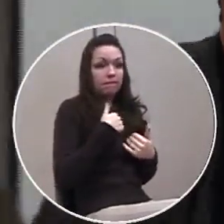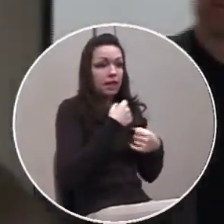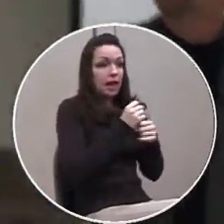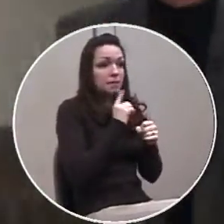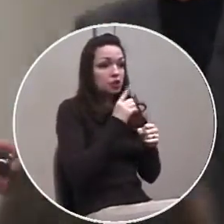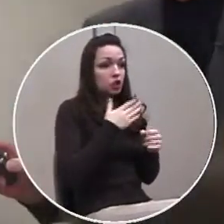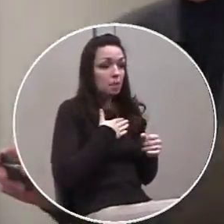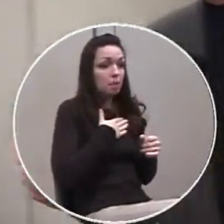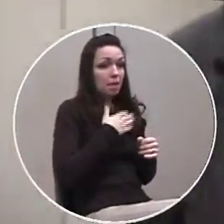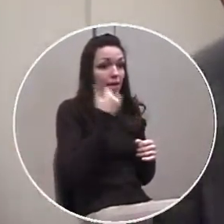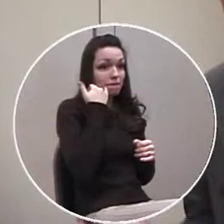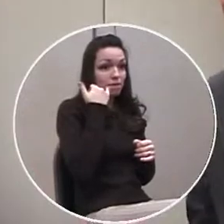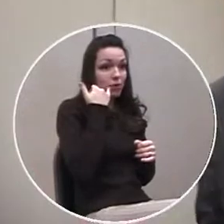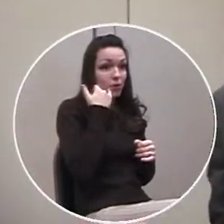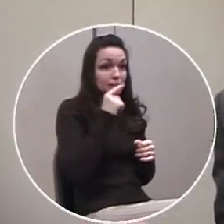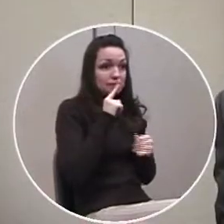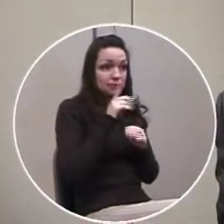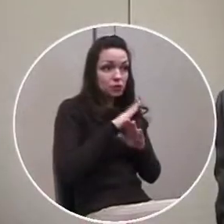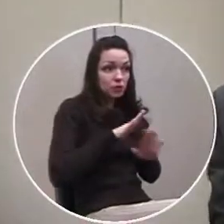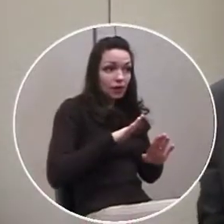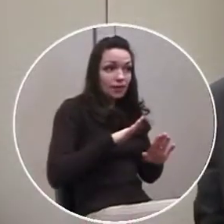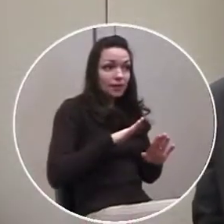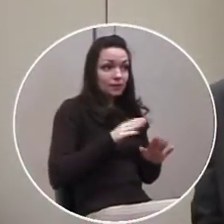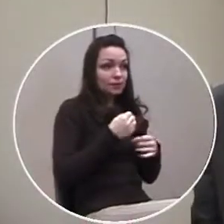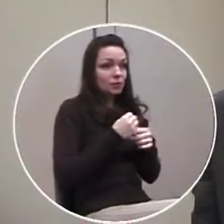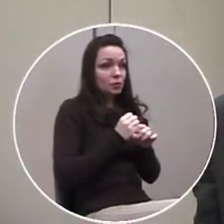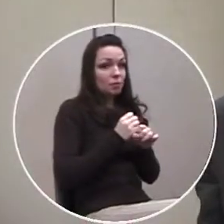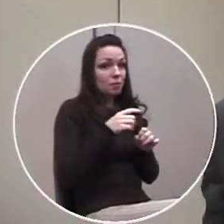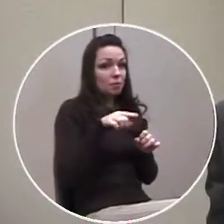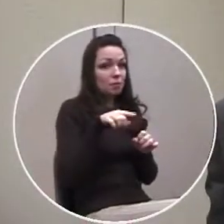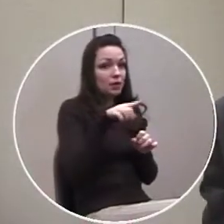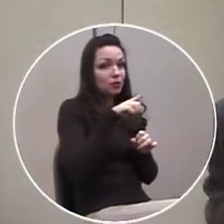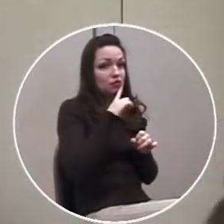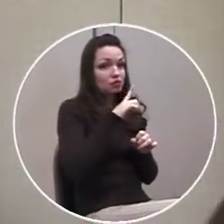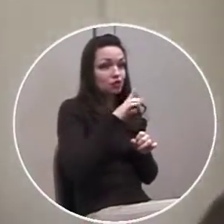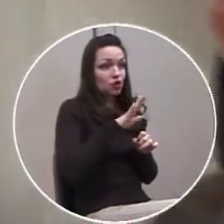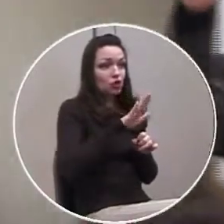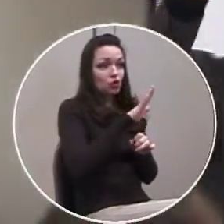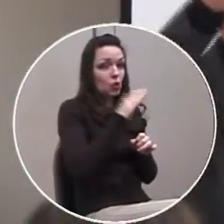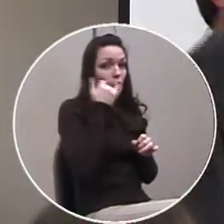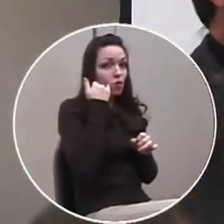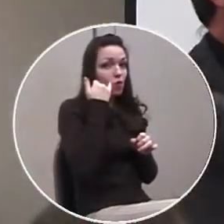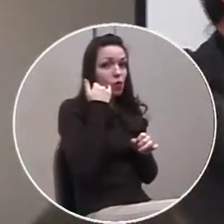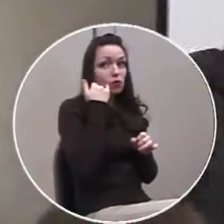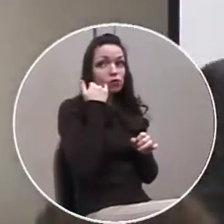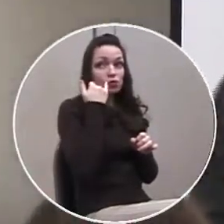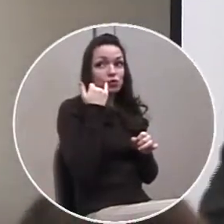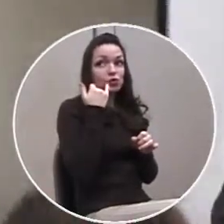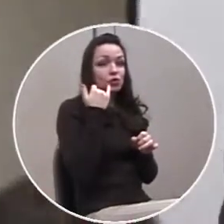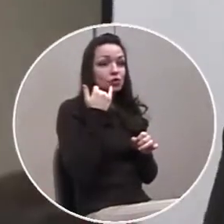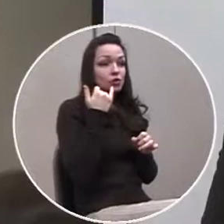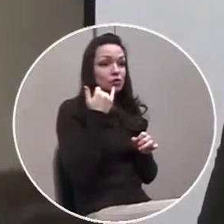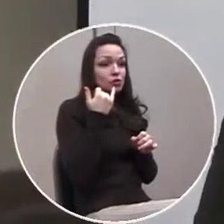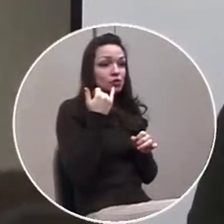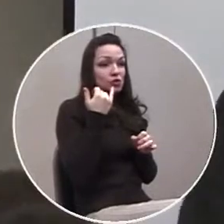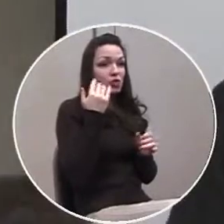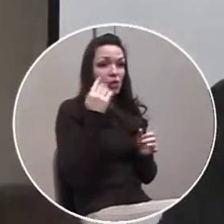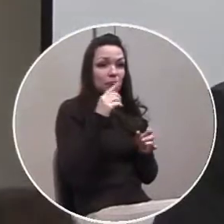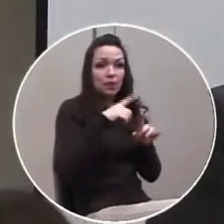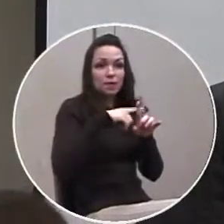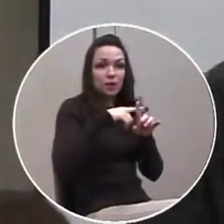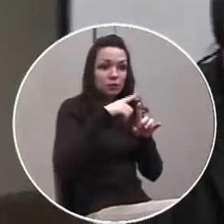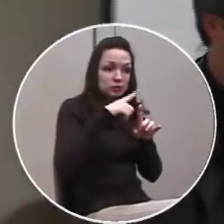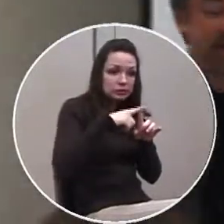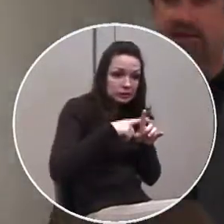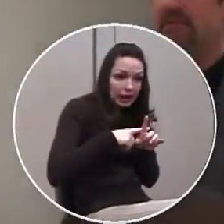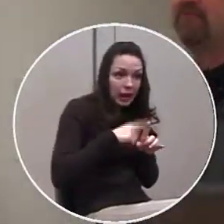on manners mode. I would encourage you to check your phone. Now's a great time to hear the dee-lee-lee-lee-lee sound as your phone